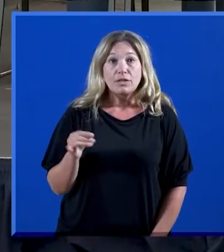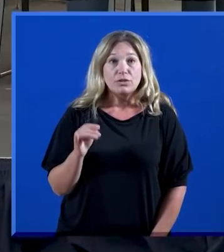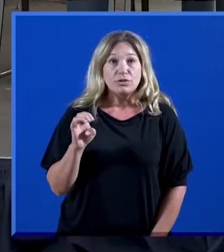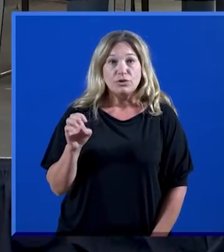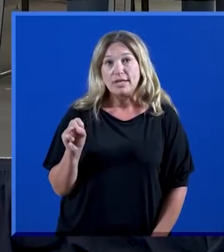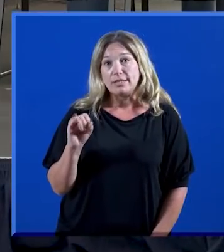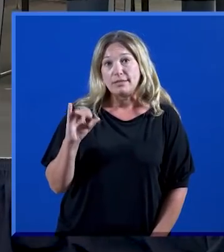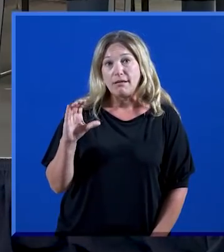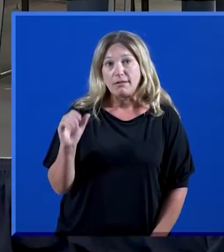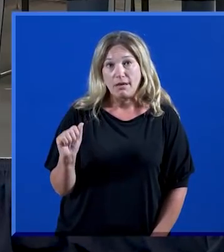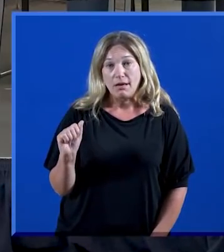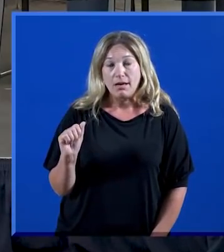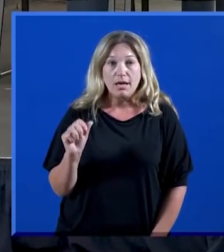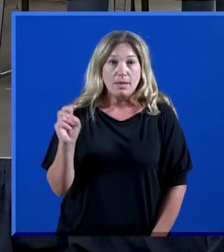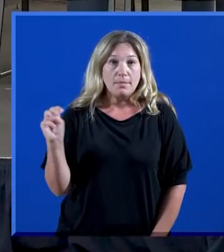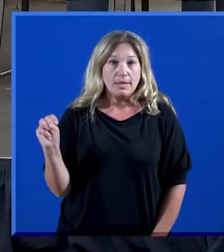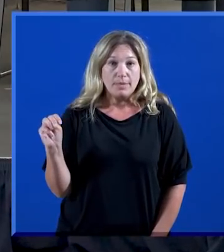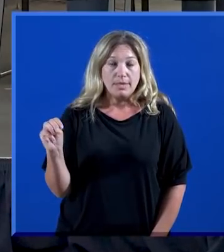Jessica McPeak.